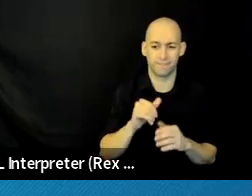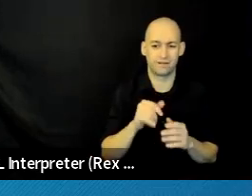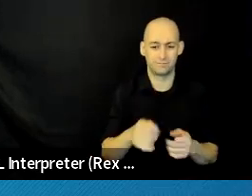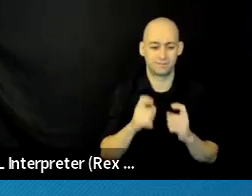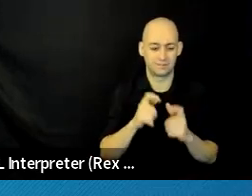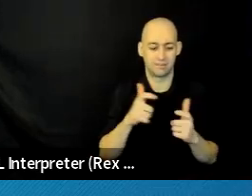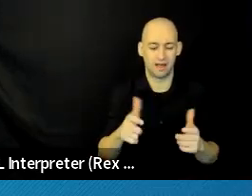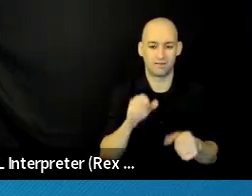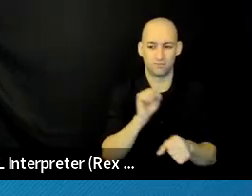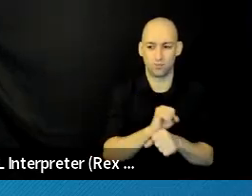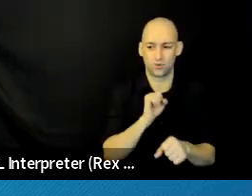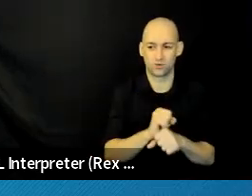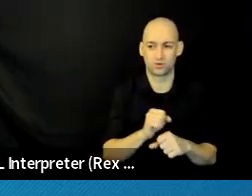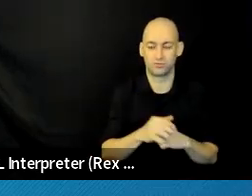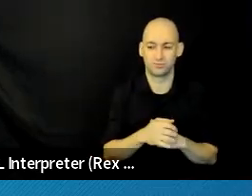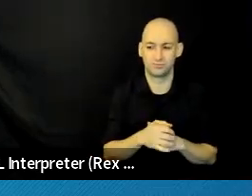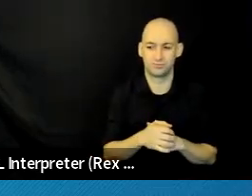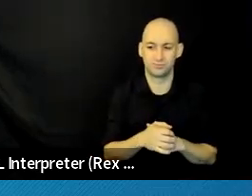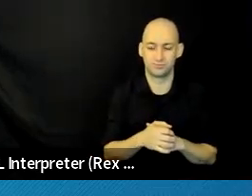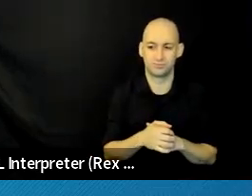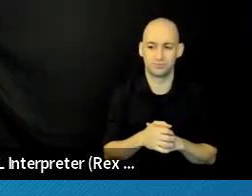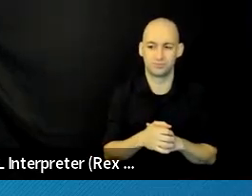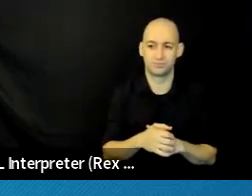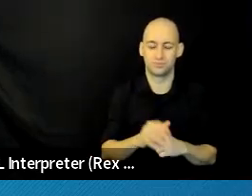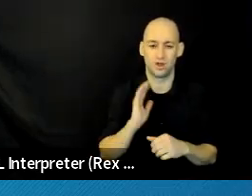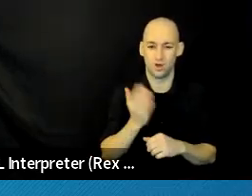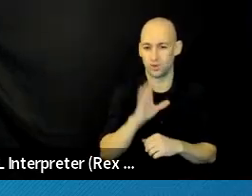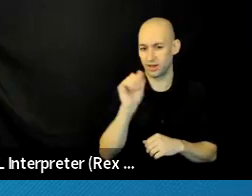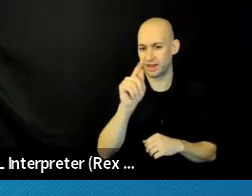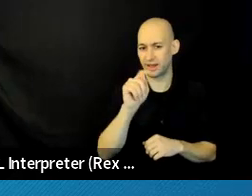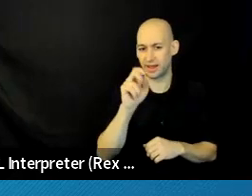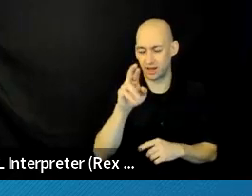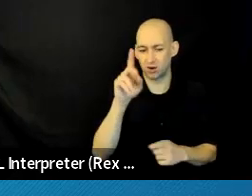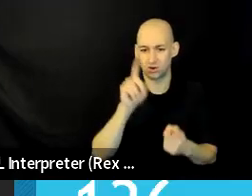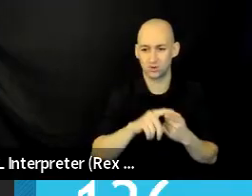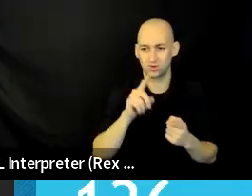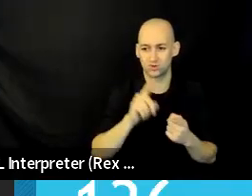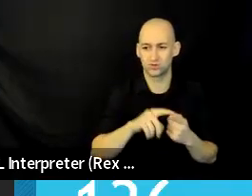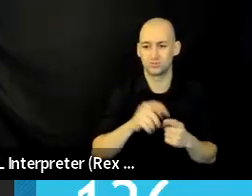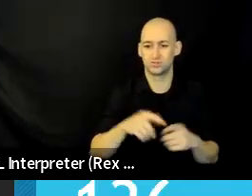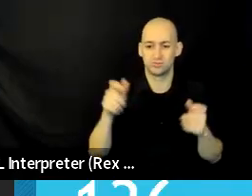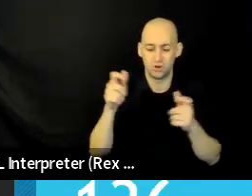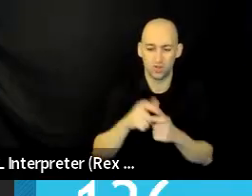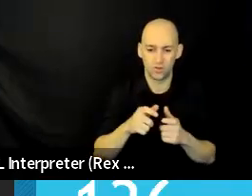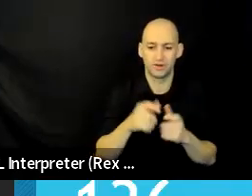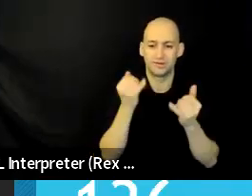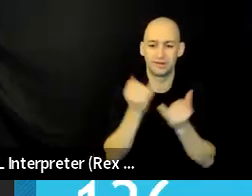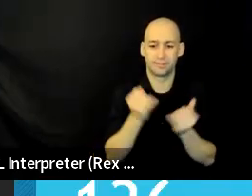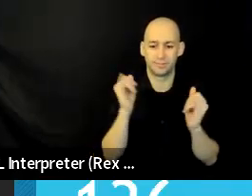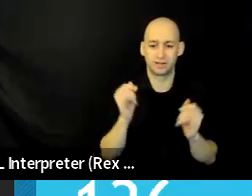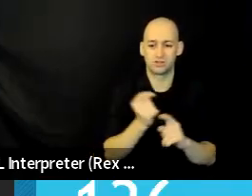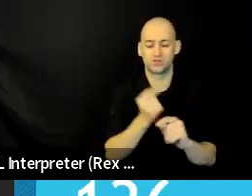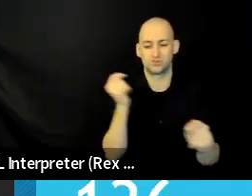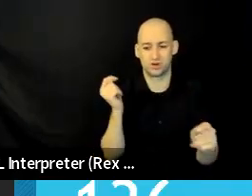work to build this business. And we cater to the smaller independent truck operators